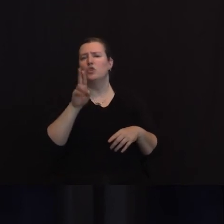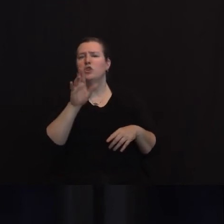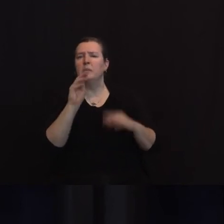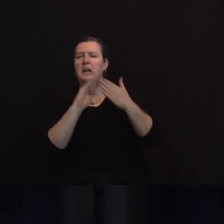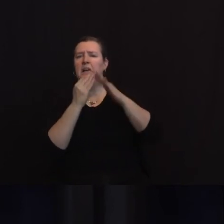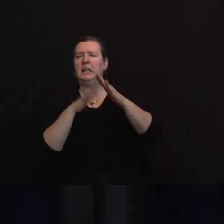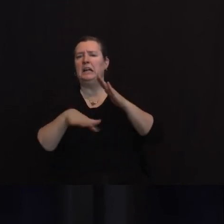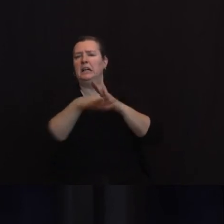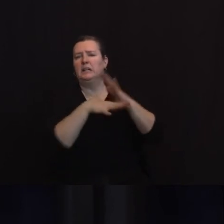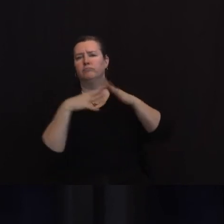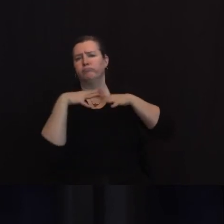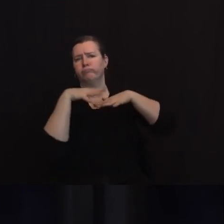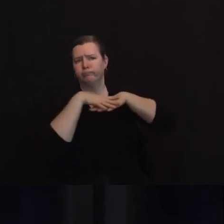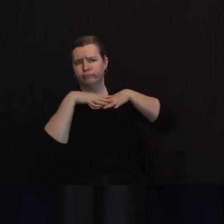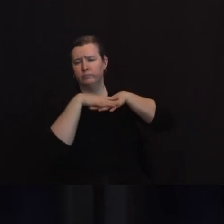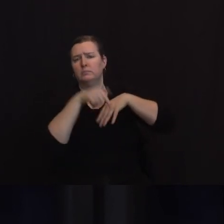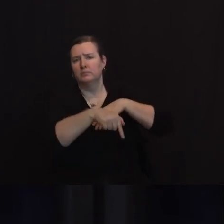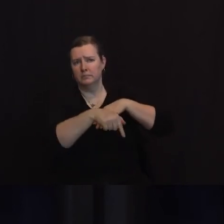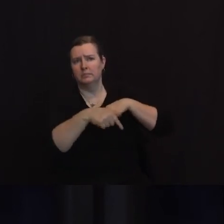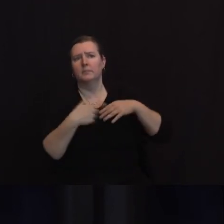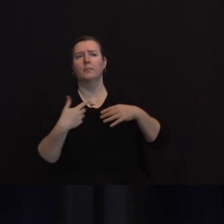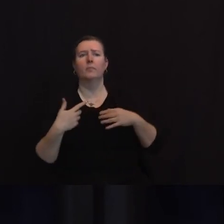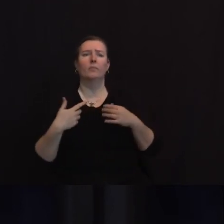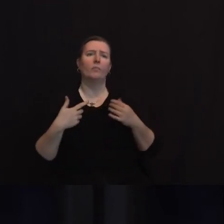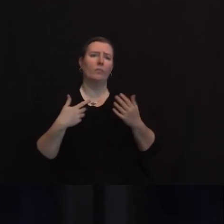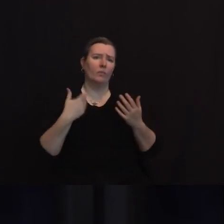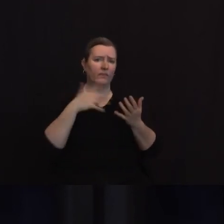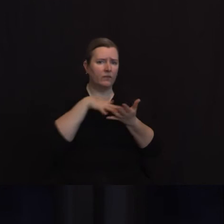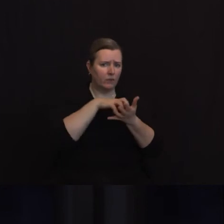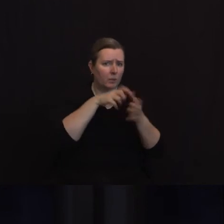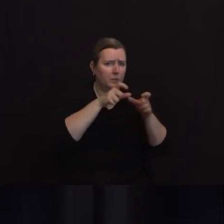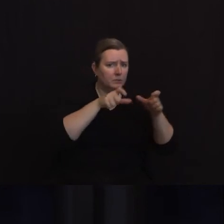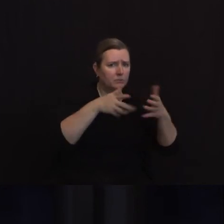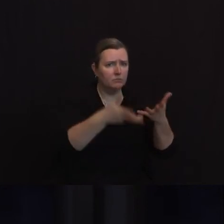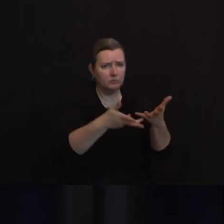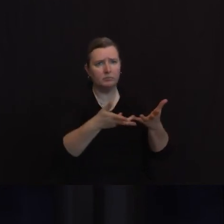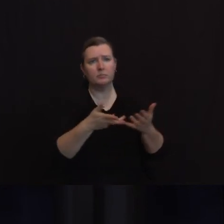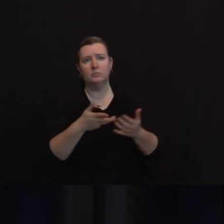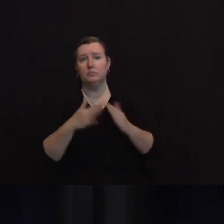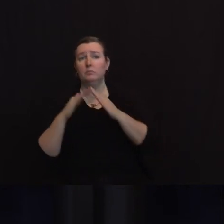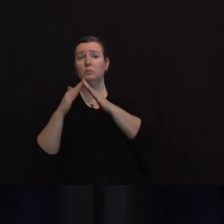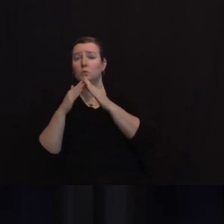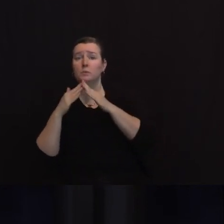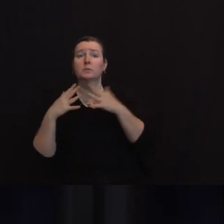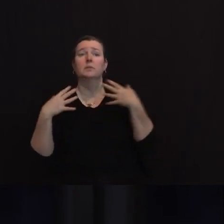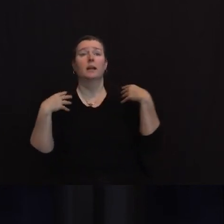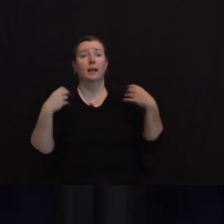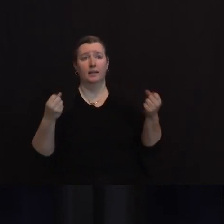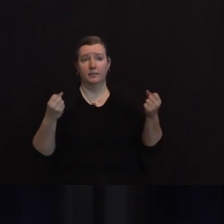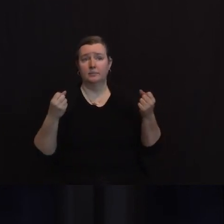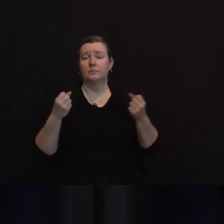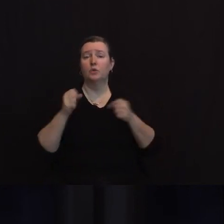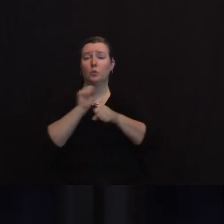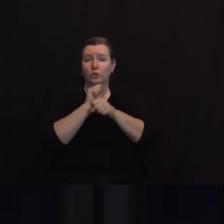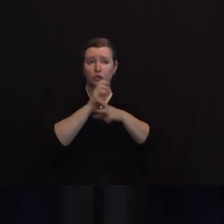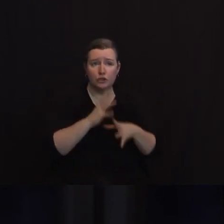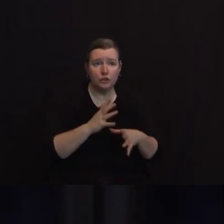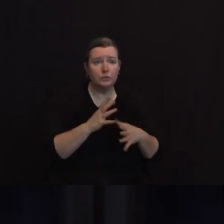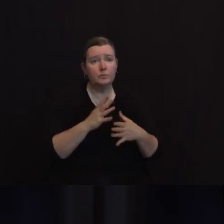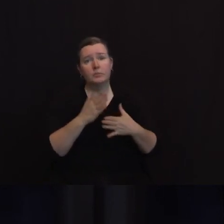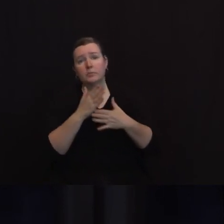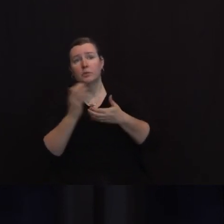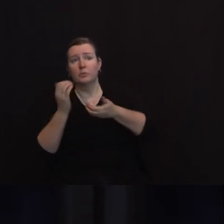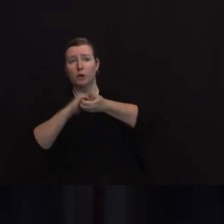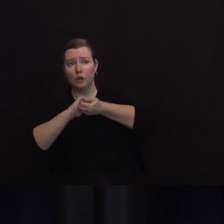populations vaccination plan, community health workers will work in partnership with community centers, senior centers, and